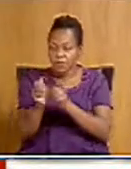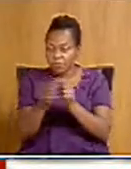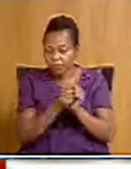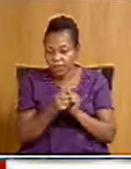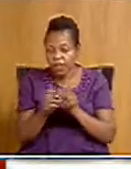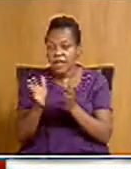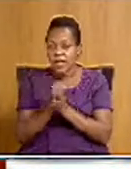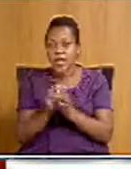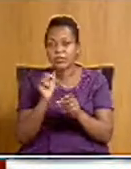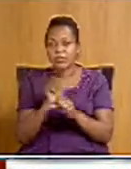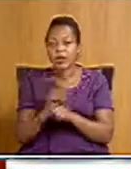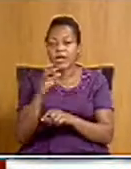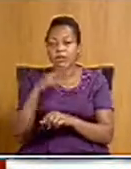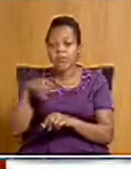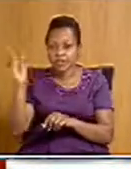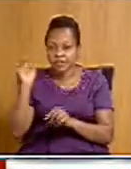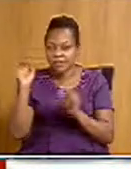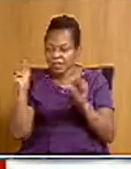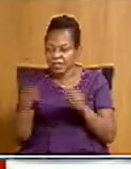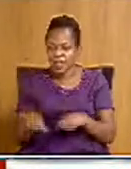right.